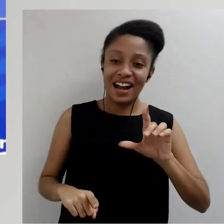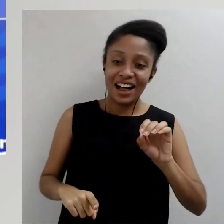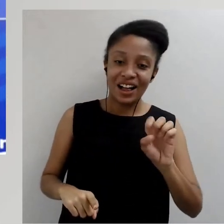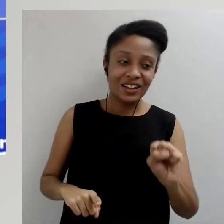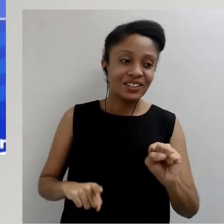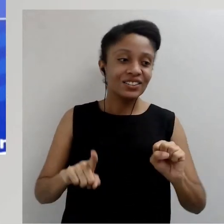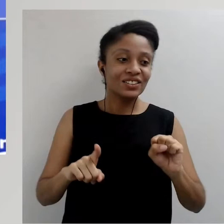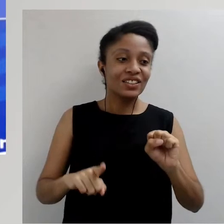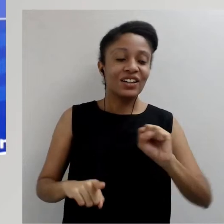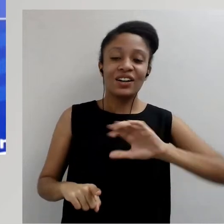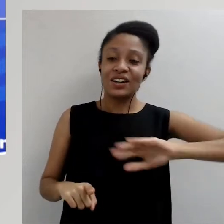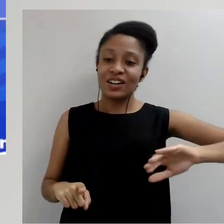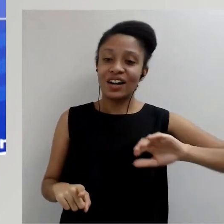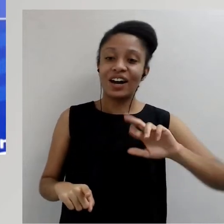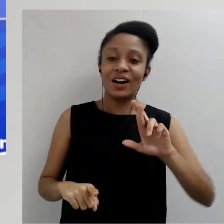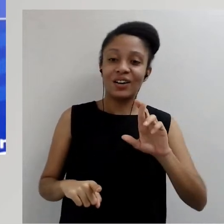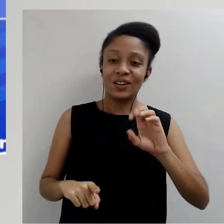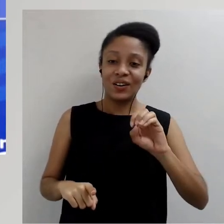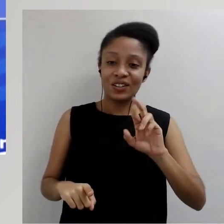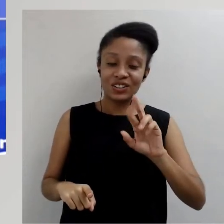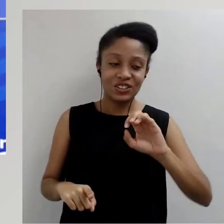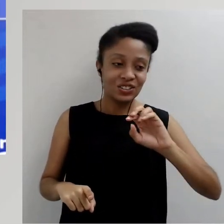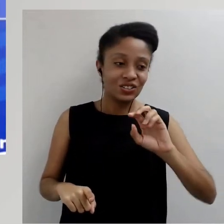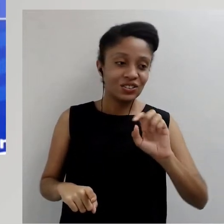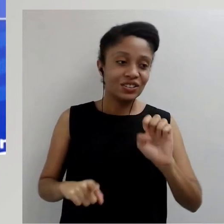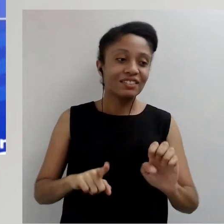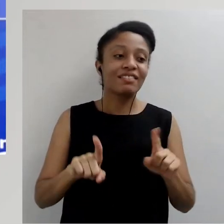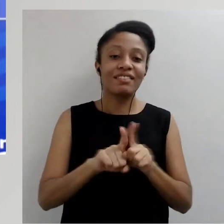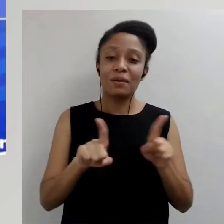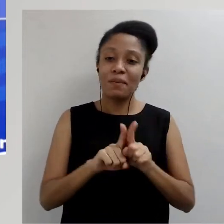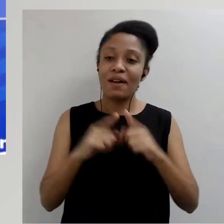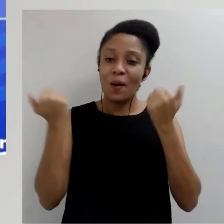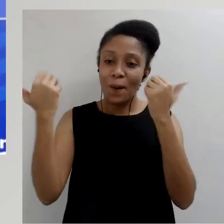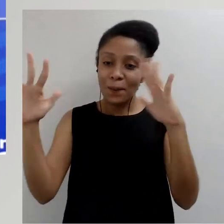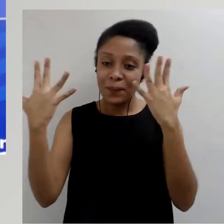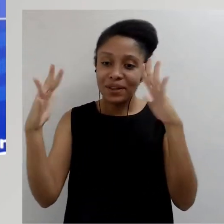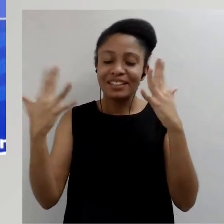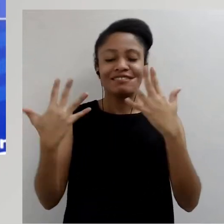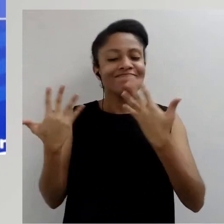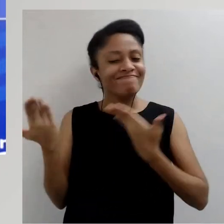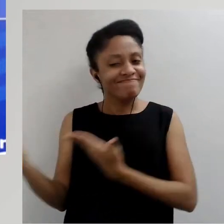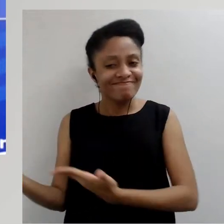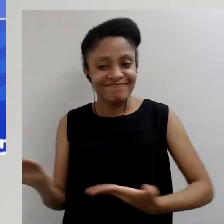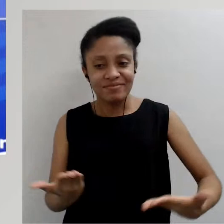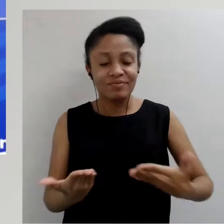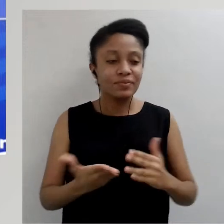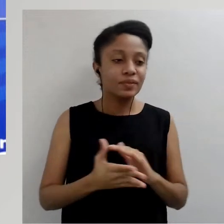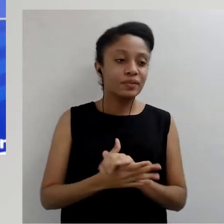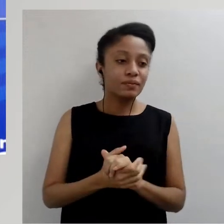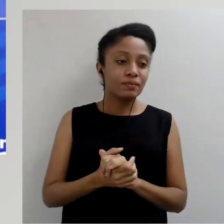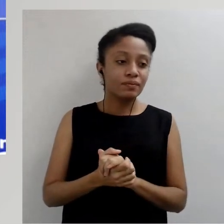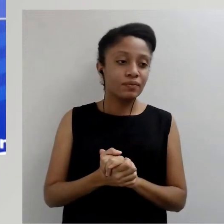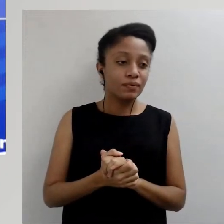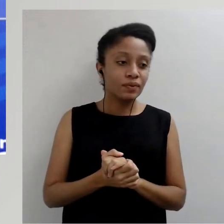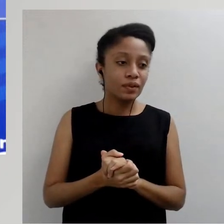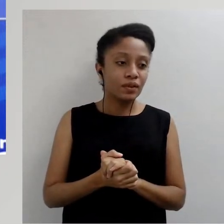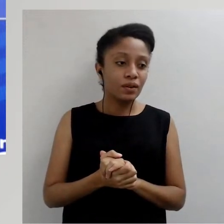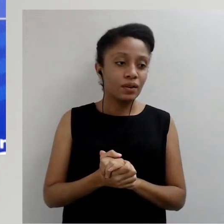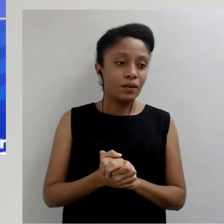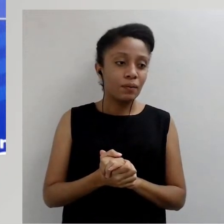our dear Carlos Jorge. Congratulations on the homage. It's quite well